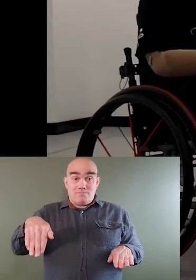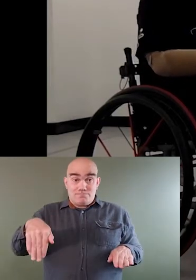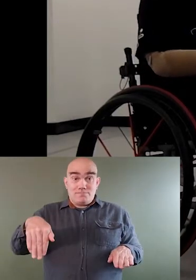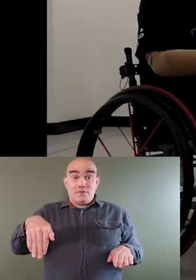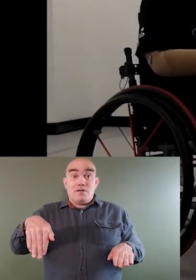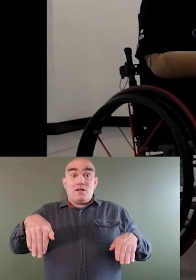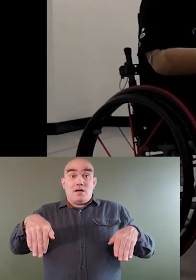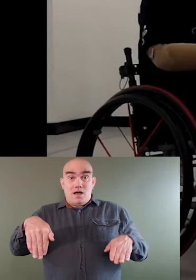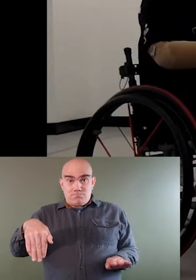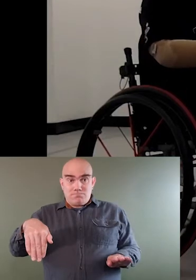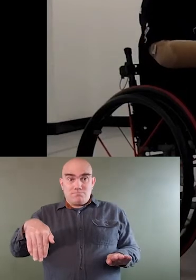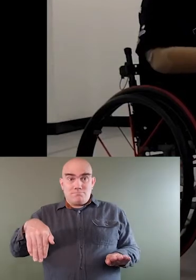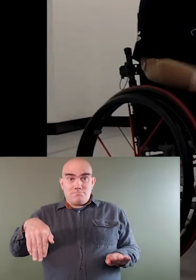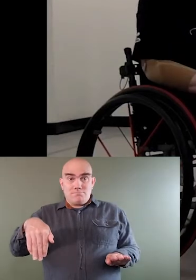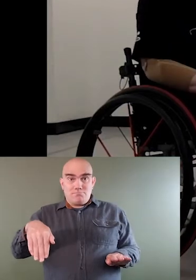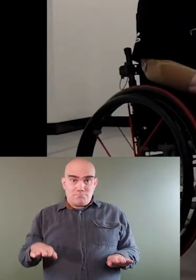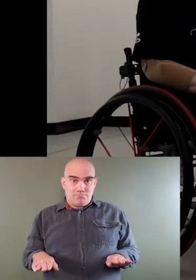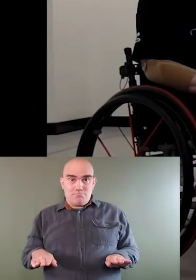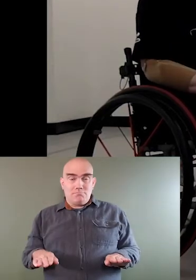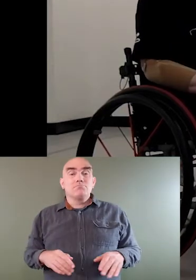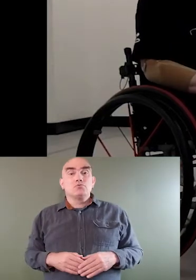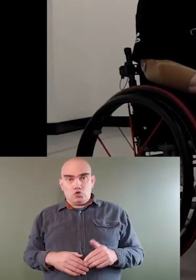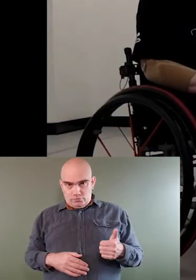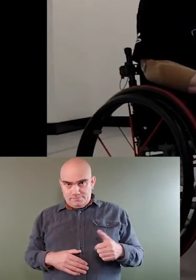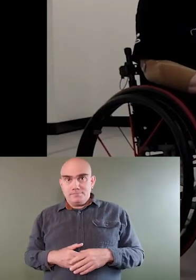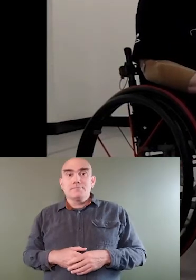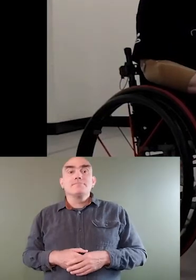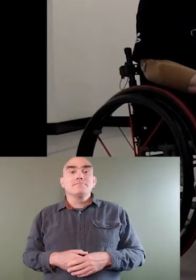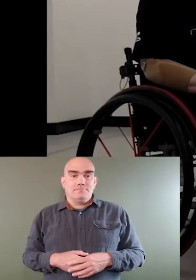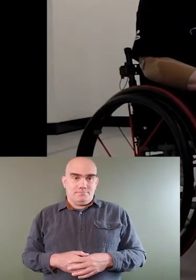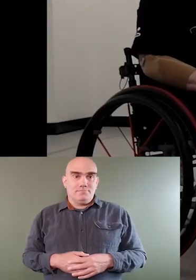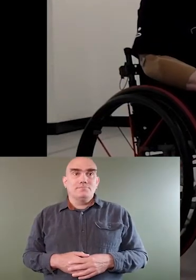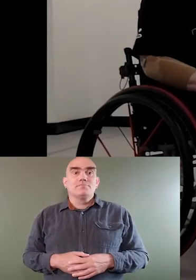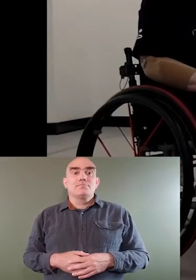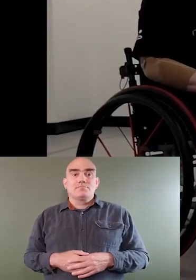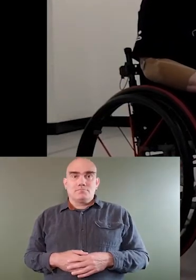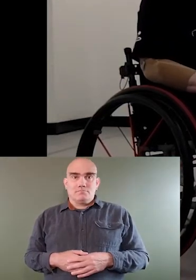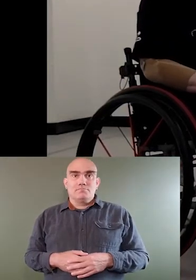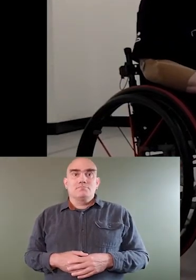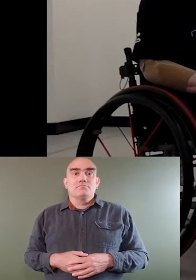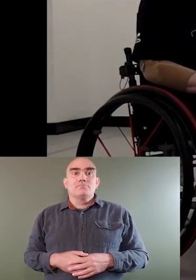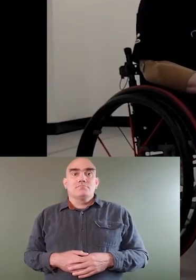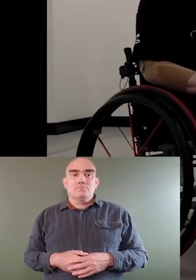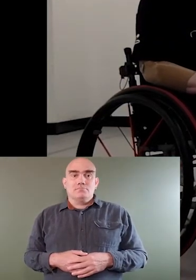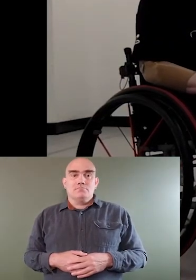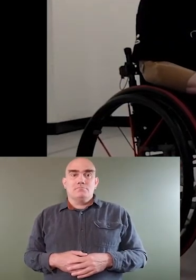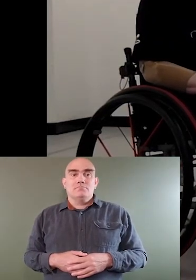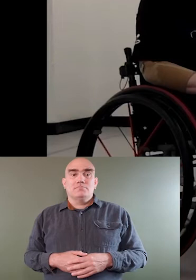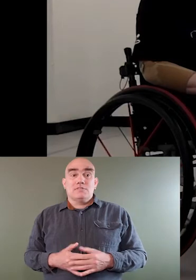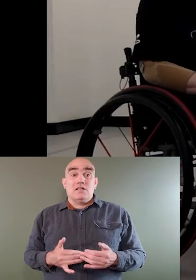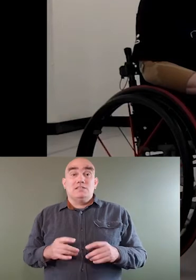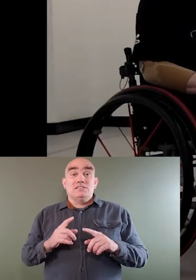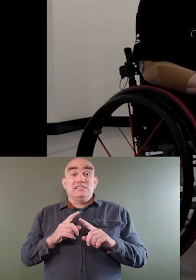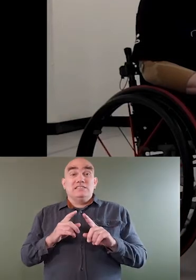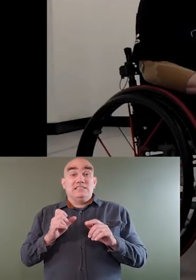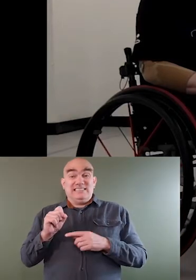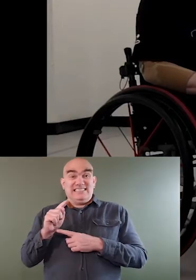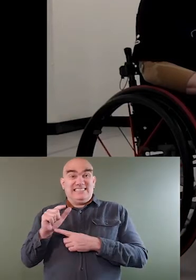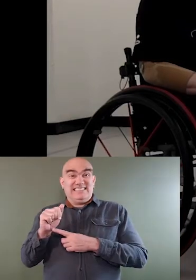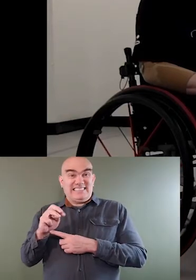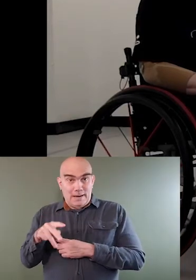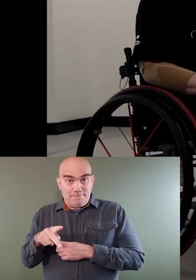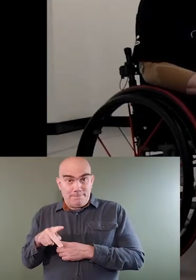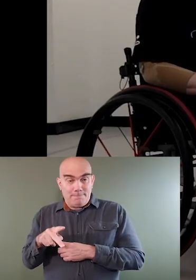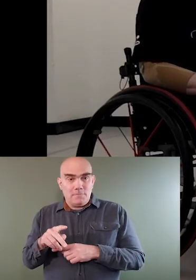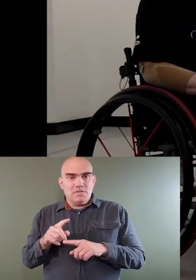Left, left heel, right heel. Great. Stamp. The difference between a stamp